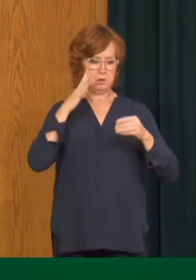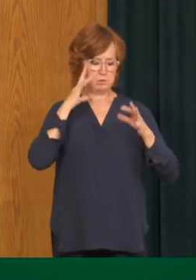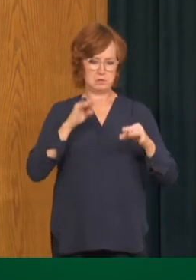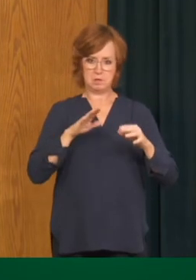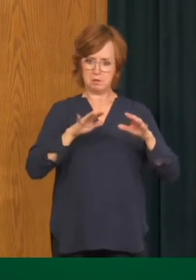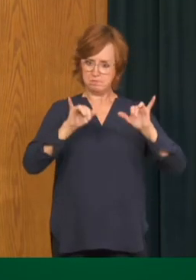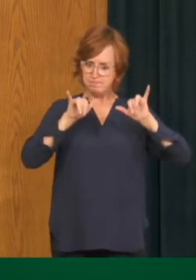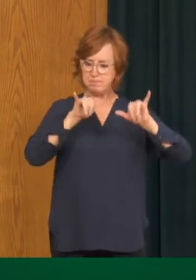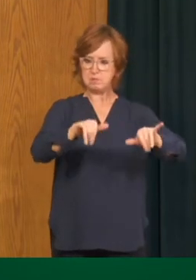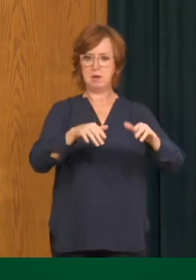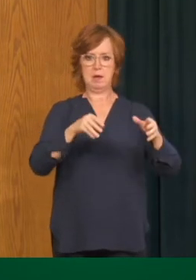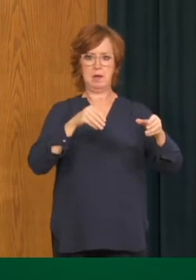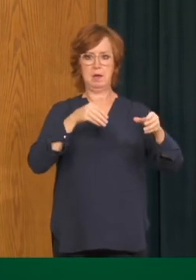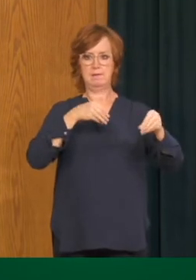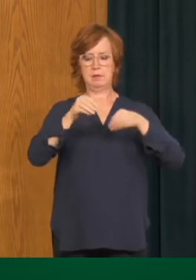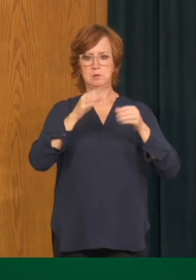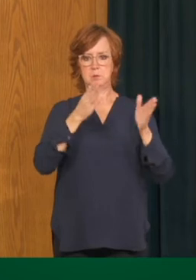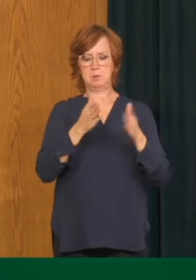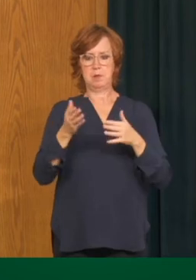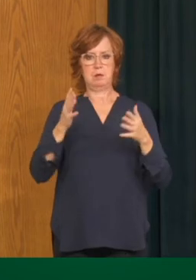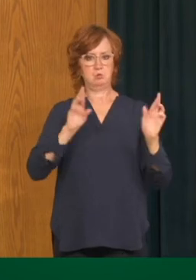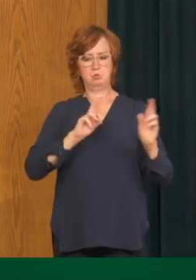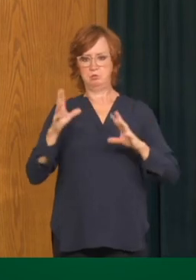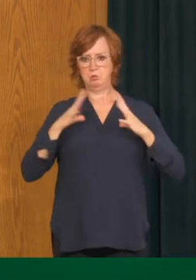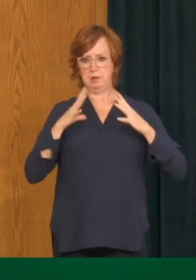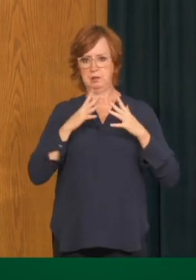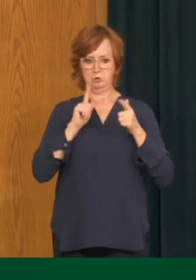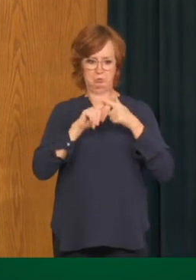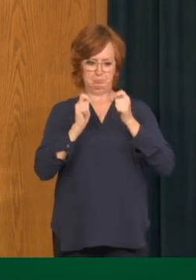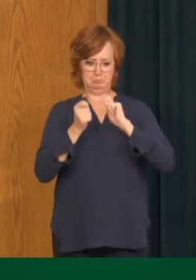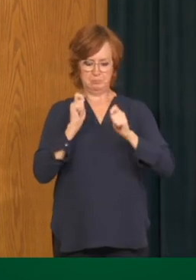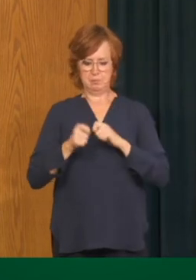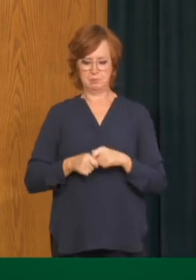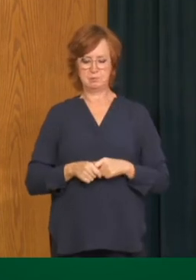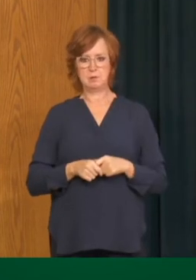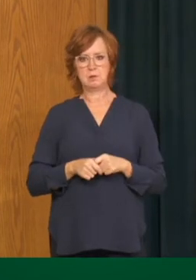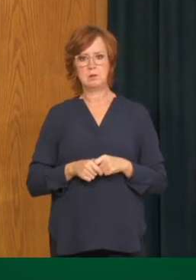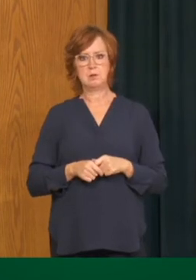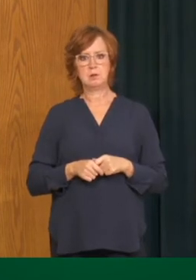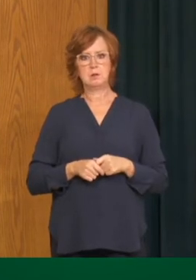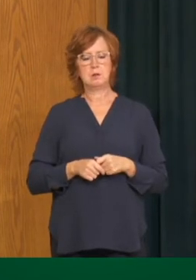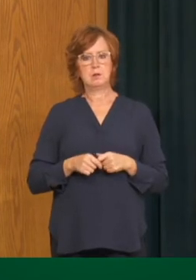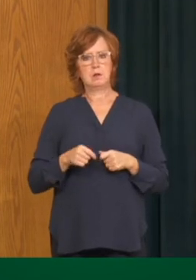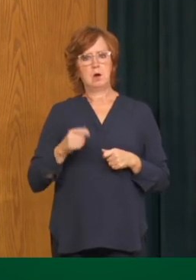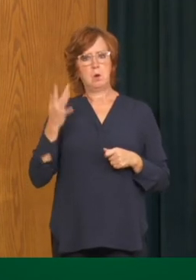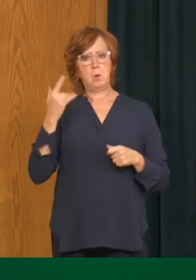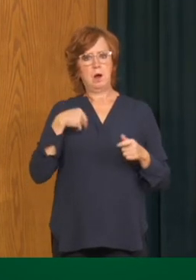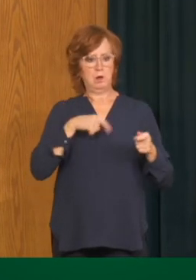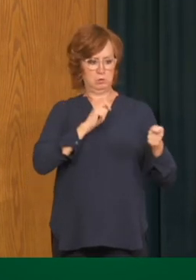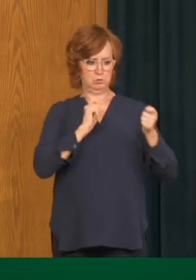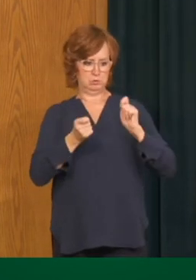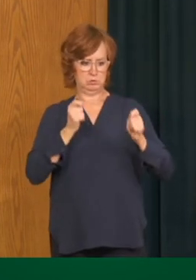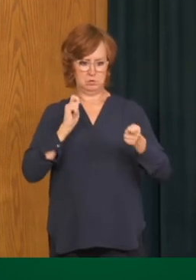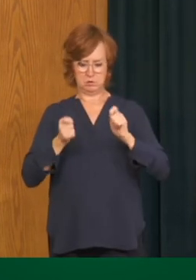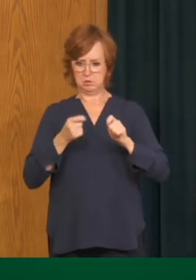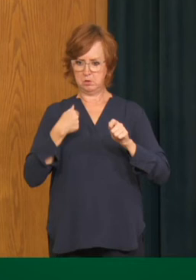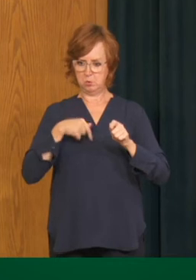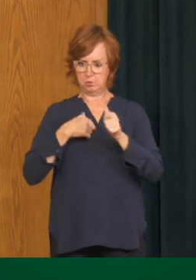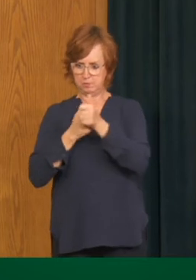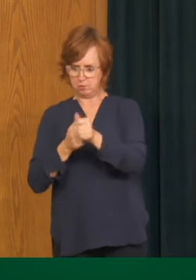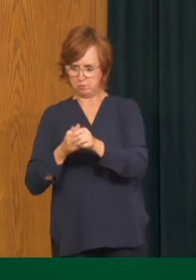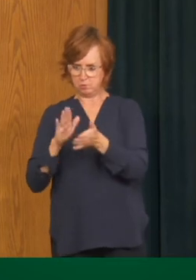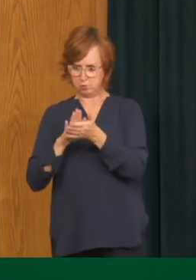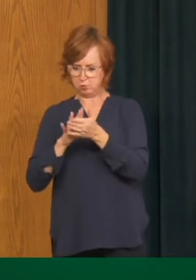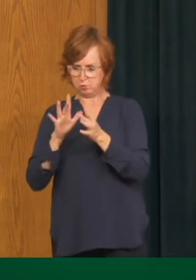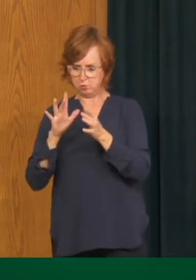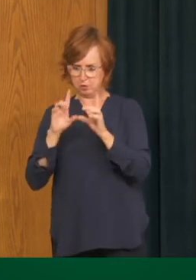to is the funding that is available for our school divisions, and been working very closely and appreciate the work that our school divisions are doing on their operational plans,